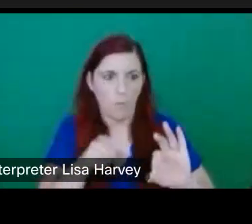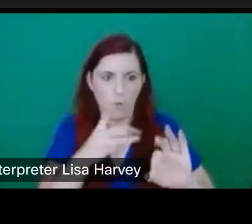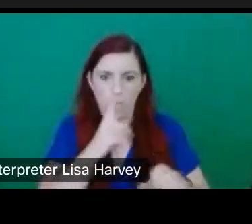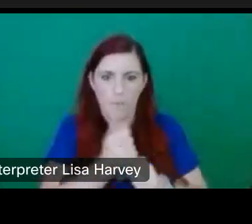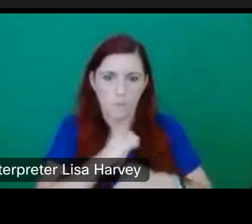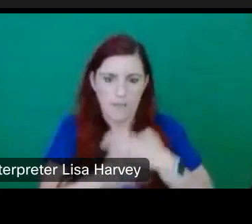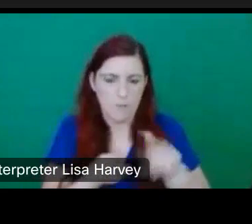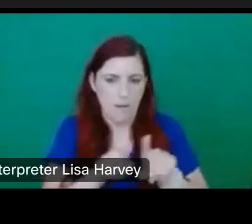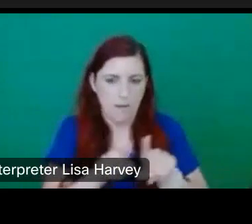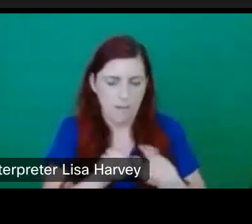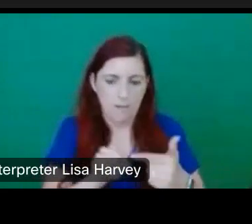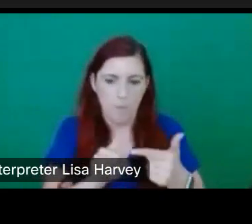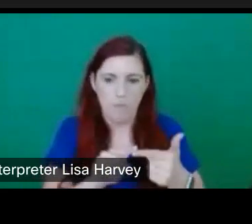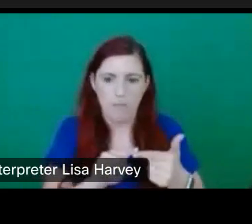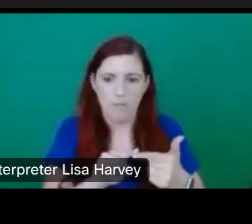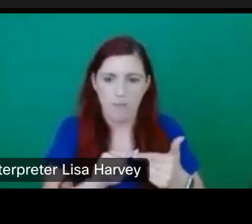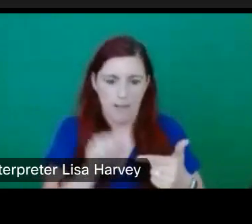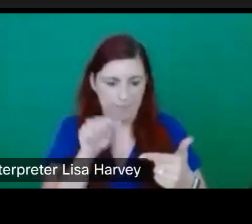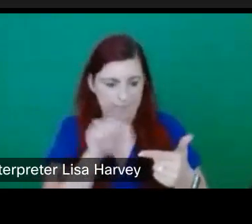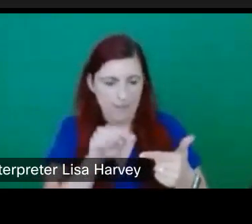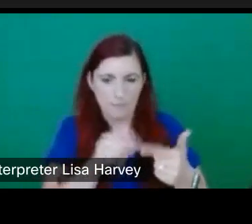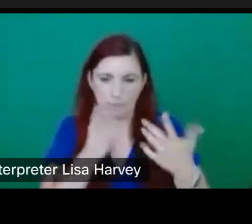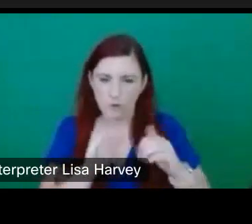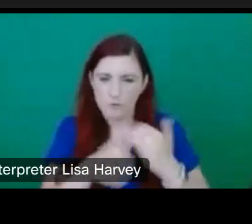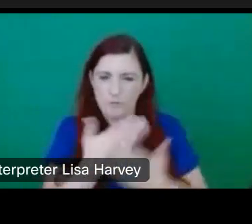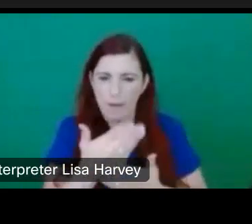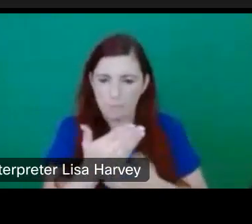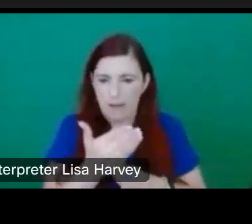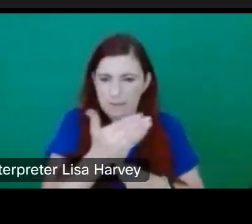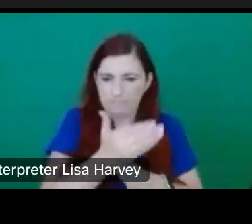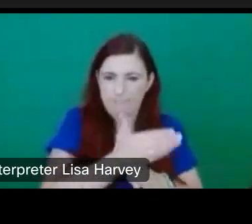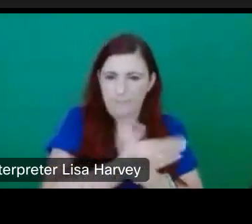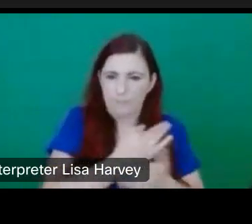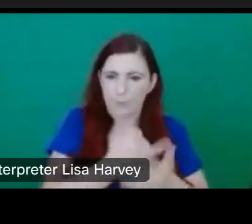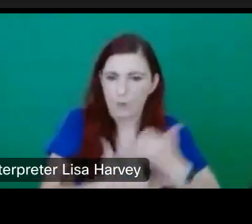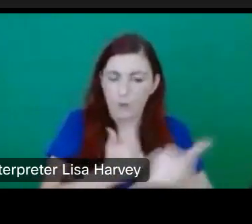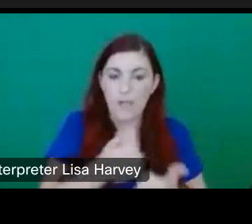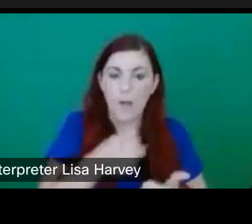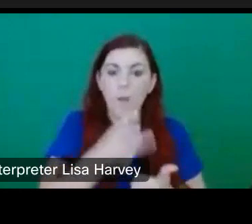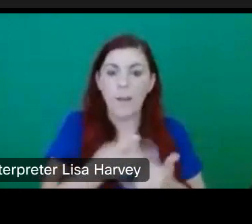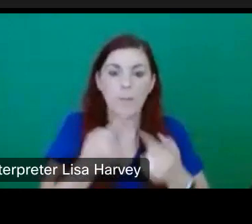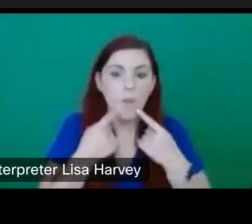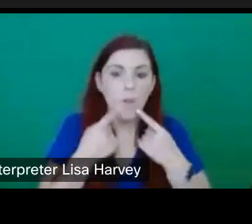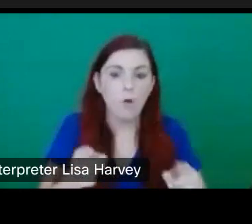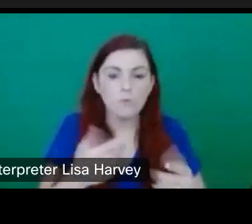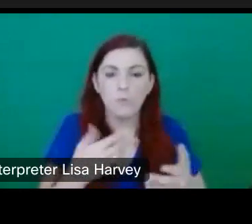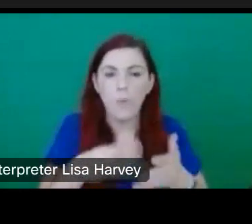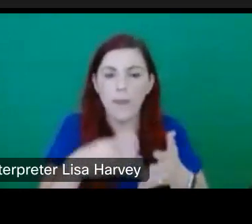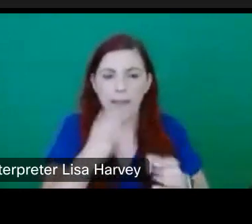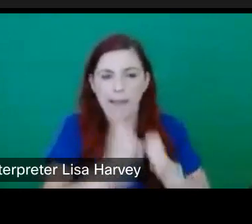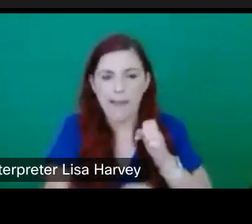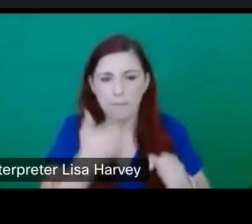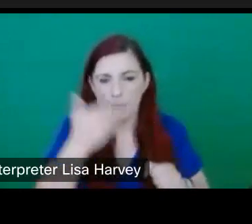today. And that's been developed over the last couple of years, and that will be launched at the end of the summer